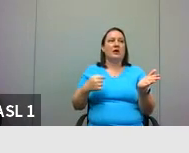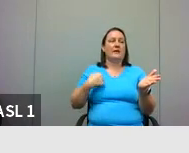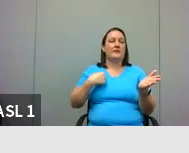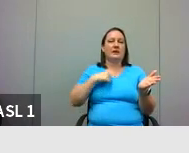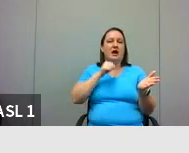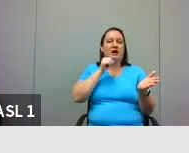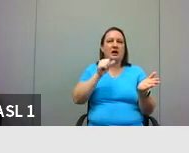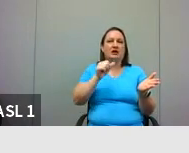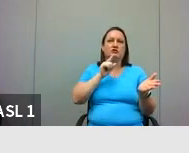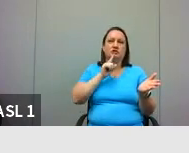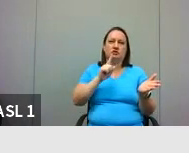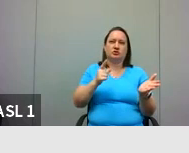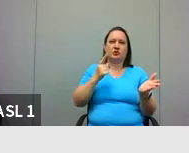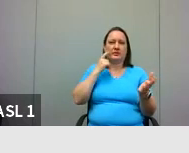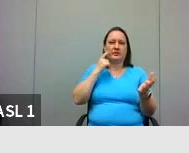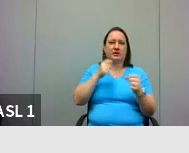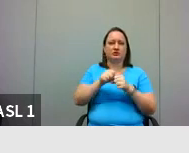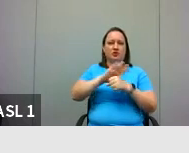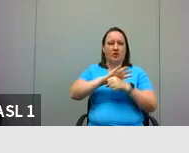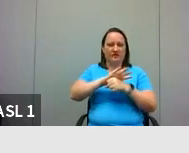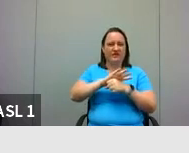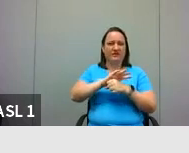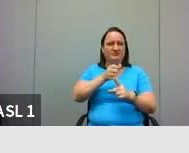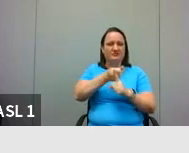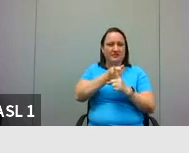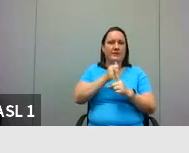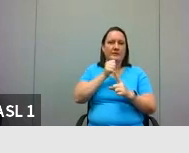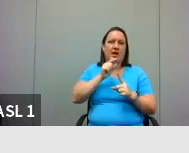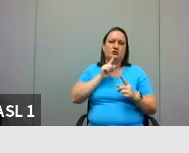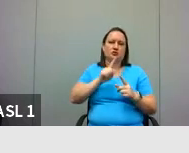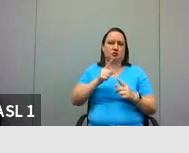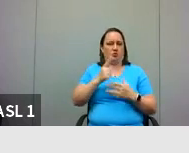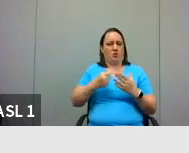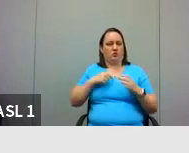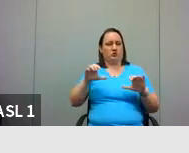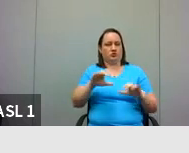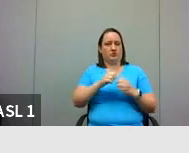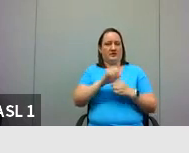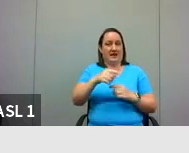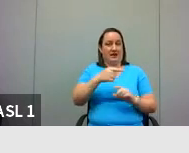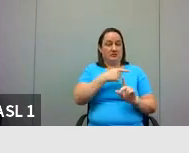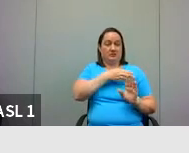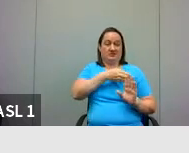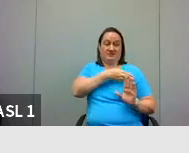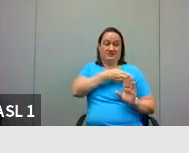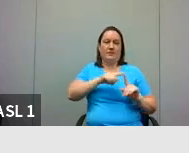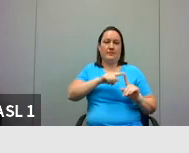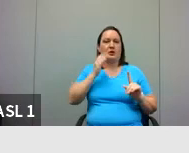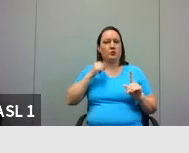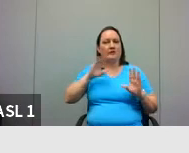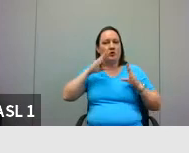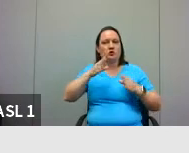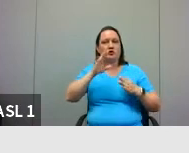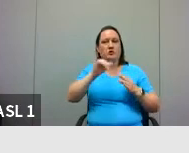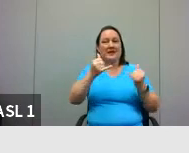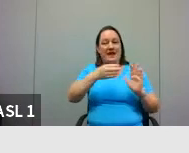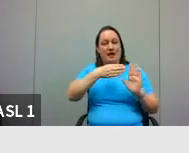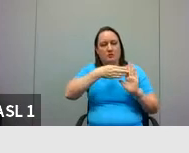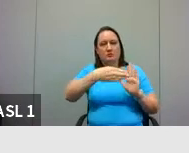with that in light of with COVID that's happened, but that's something that we are looking at now and that we're going to be reporting on our efforts to you as